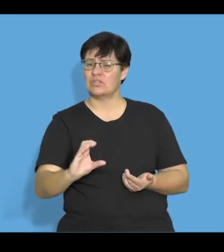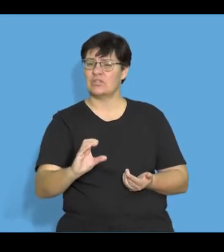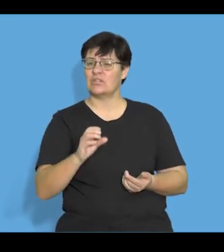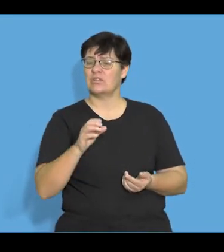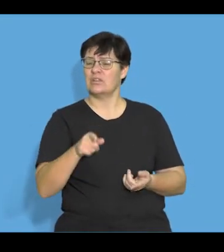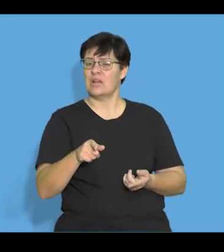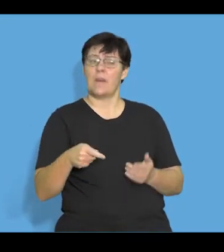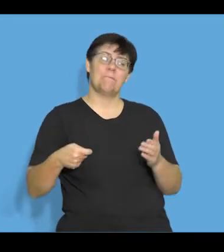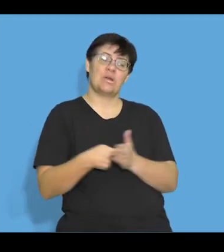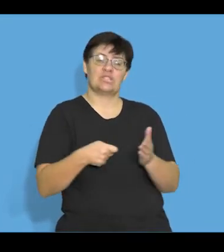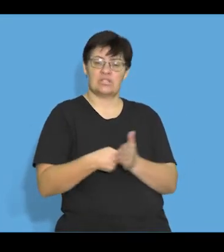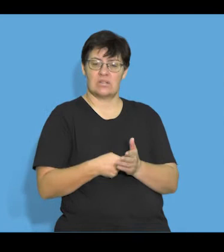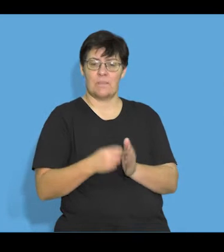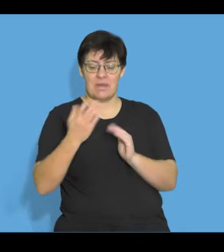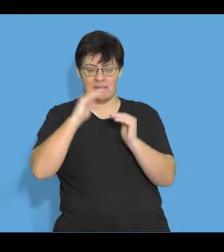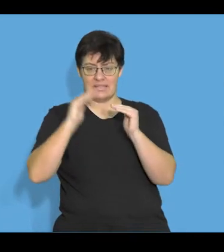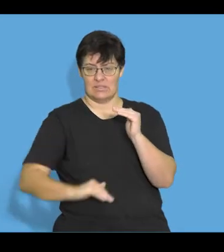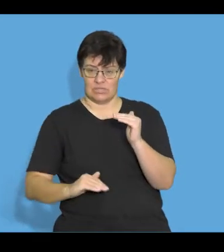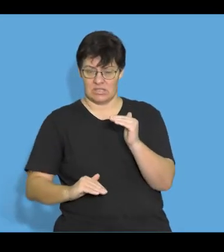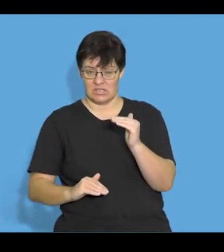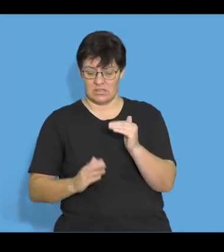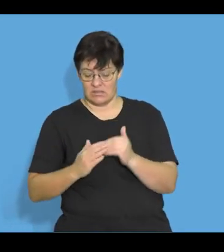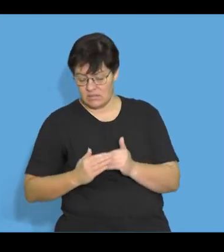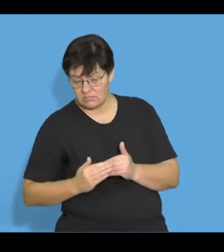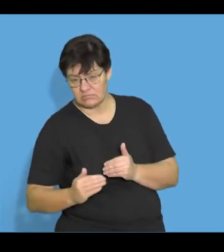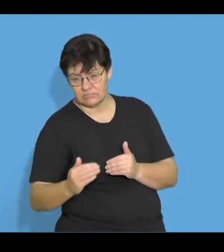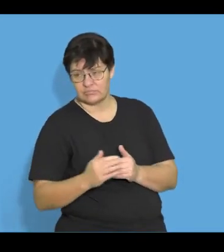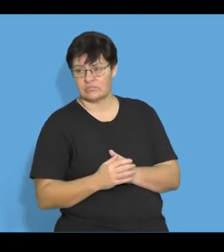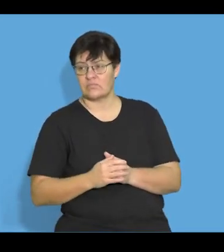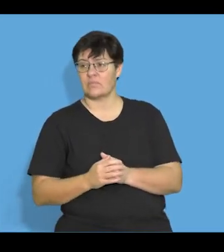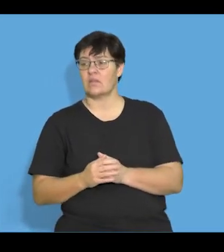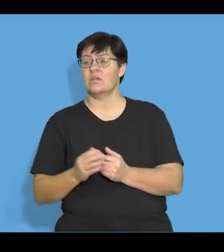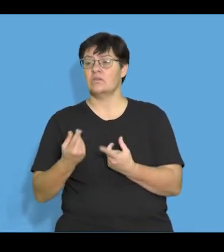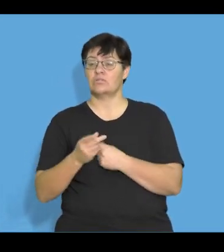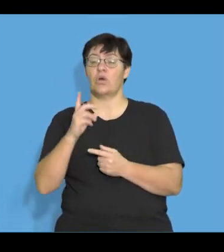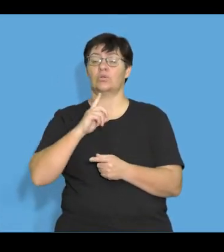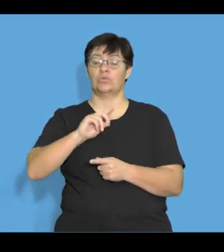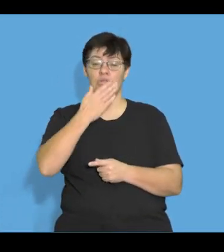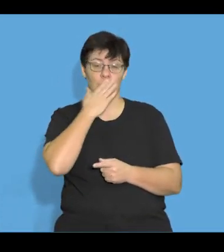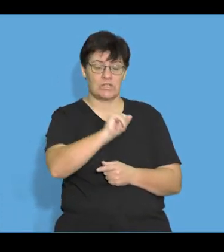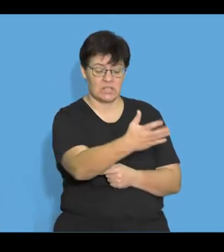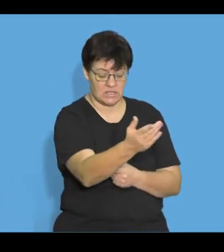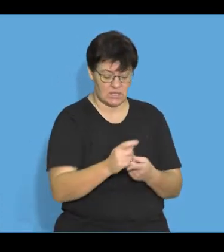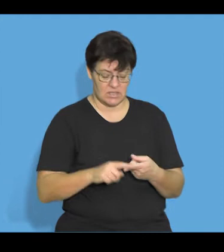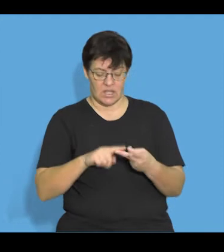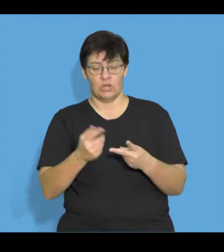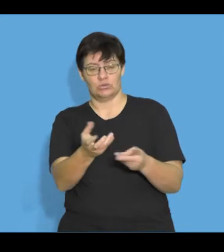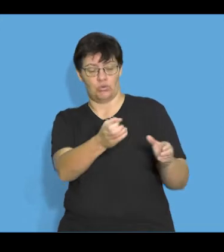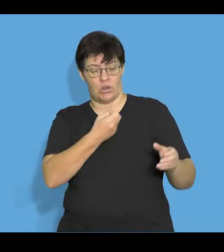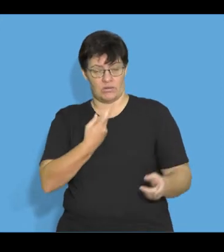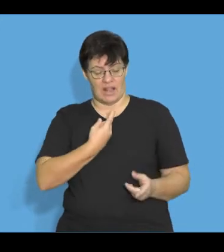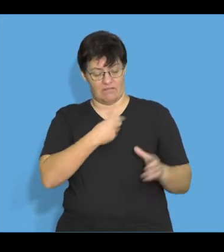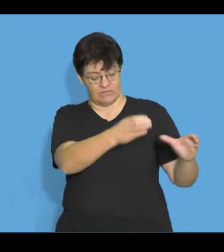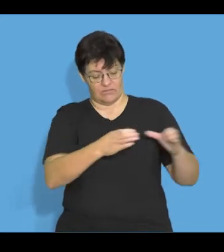purchases decrease over the year? Watch, it's your donations, it's your drawings, and it's your